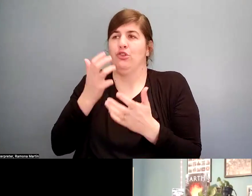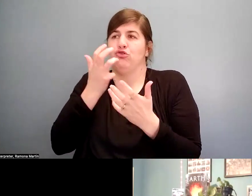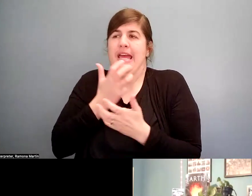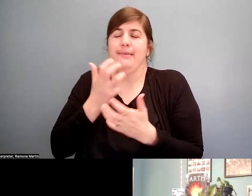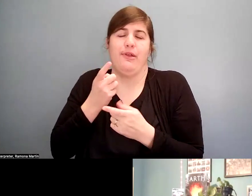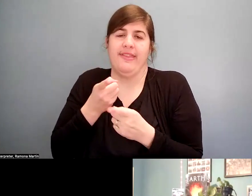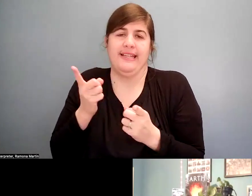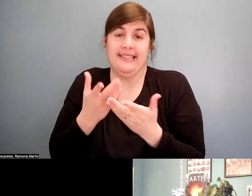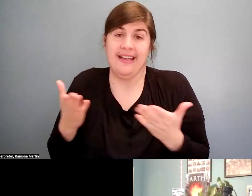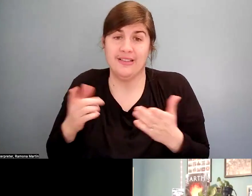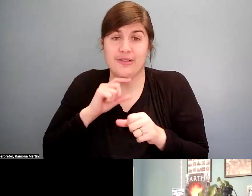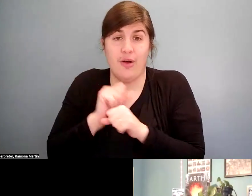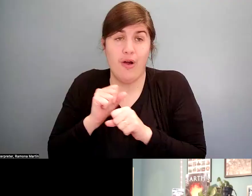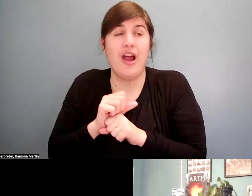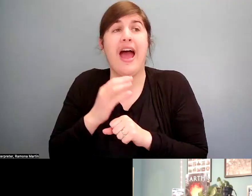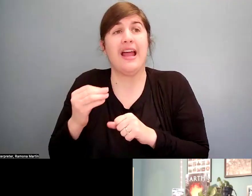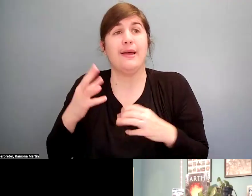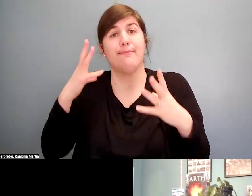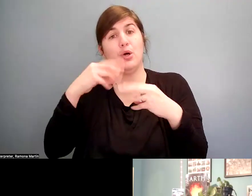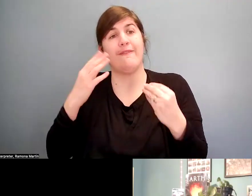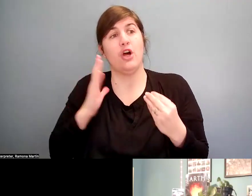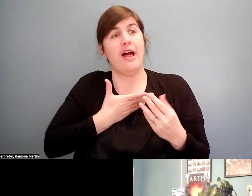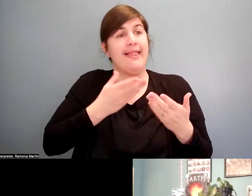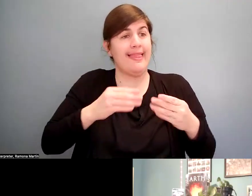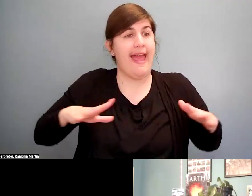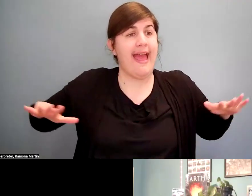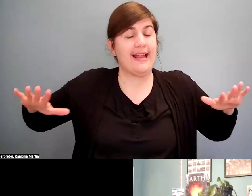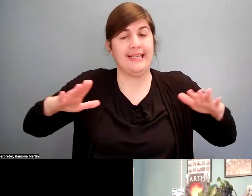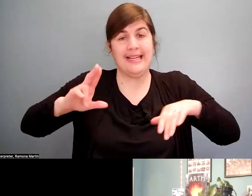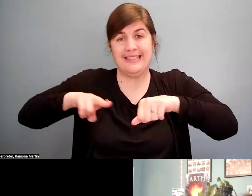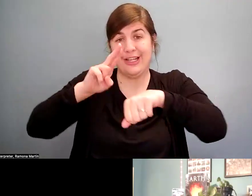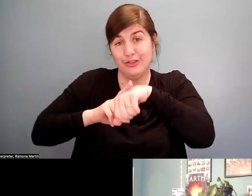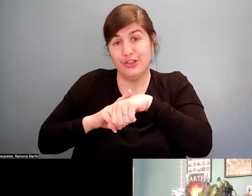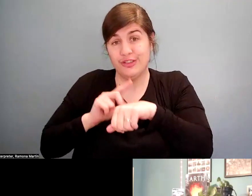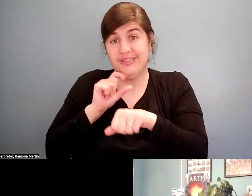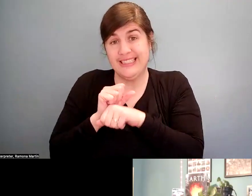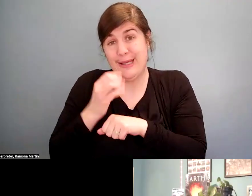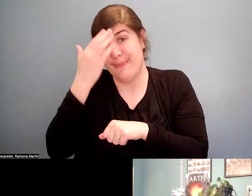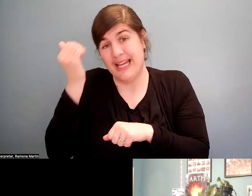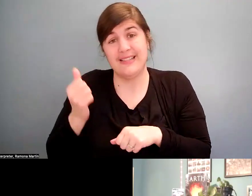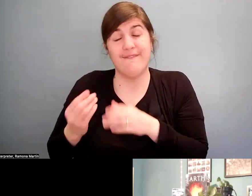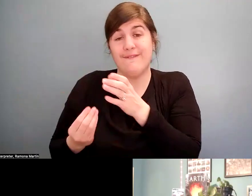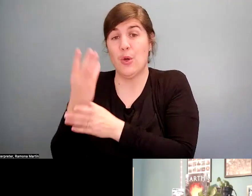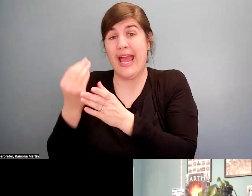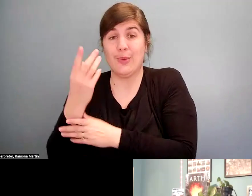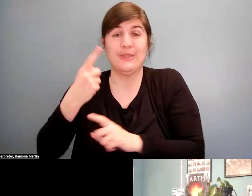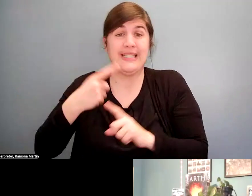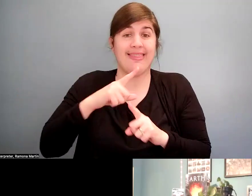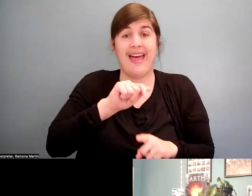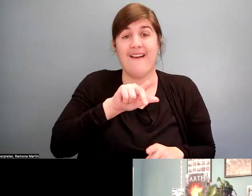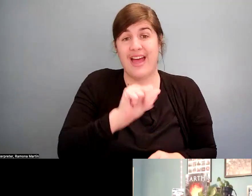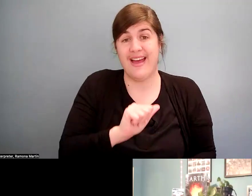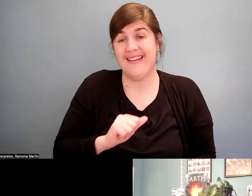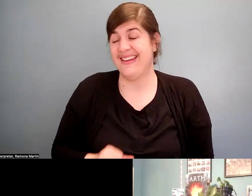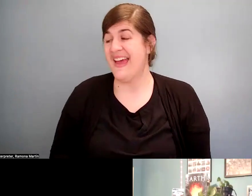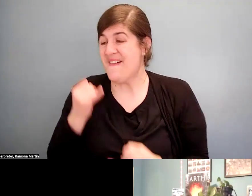how beautiful our land and nature is because of volcanoes and of lava. Very cool. All right, and our